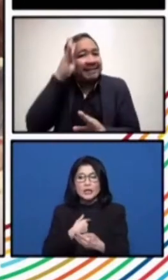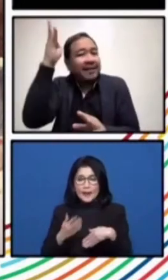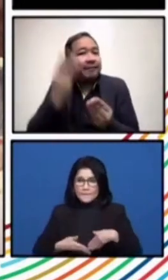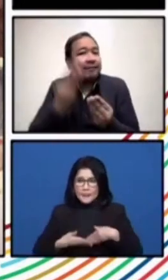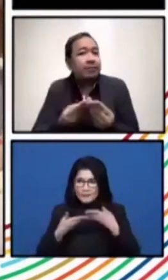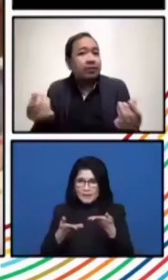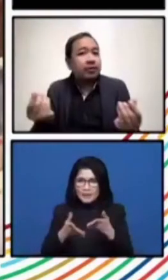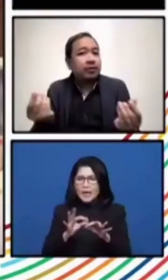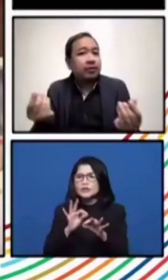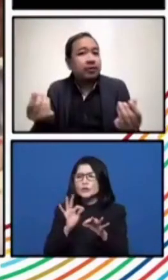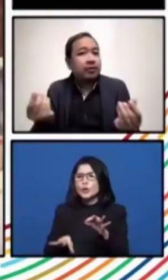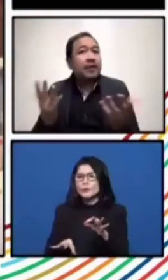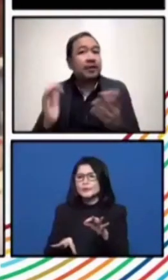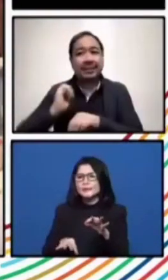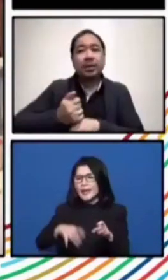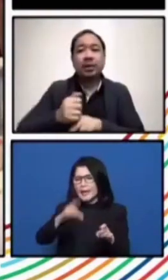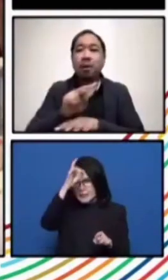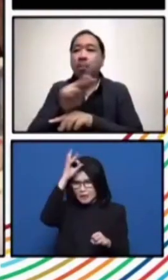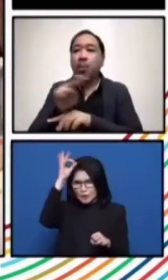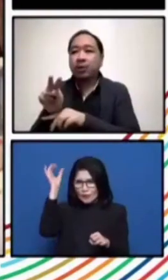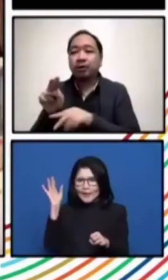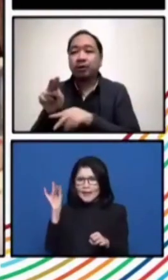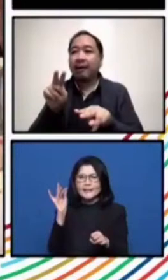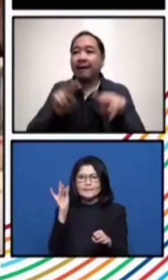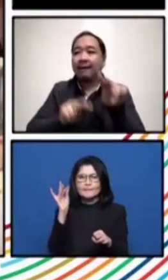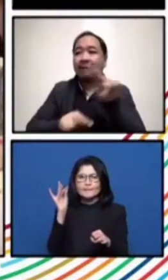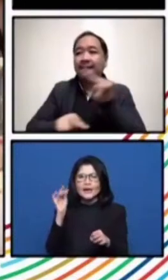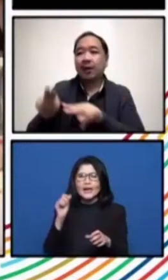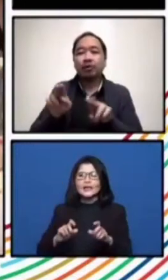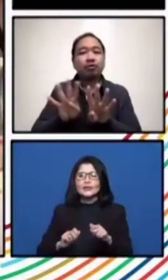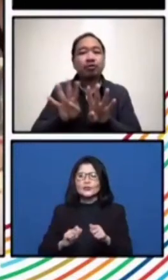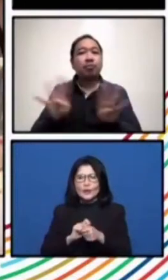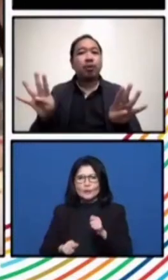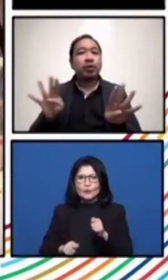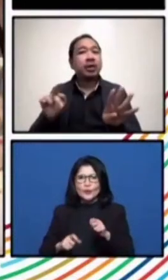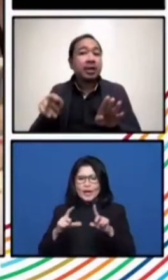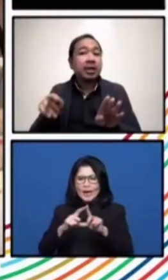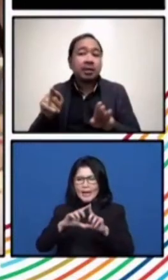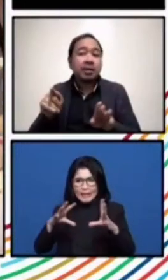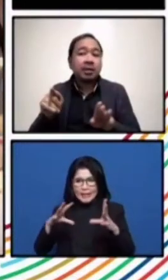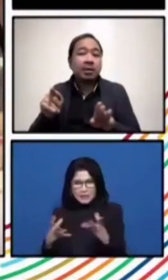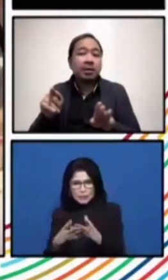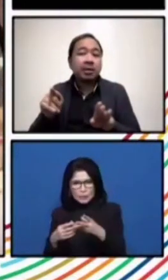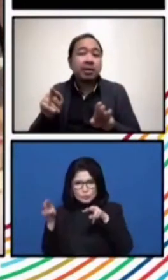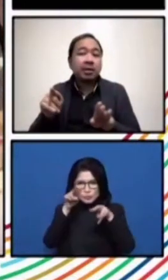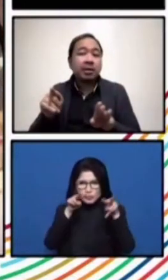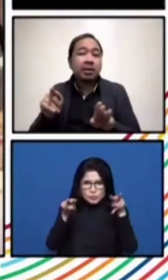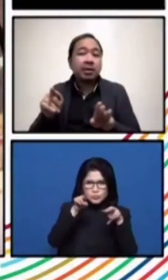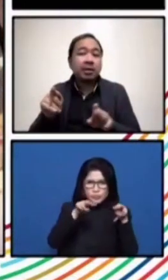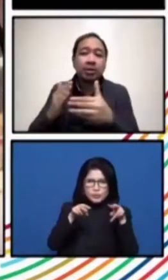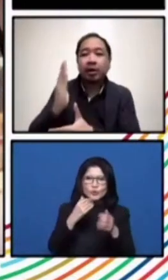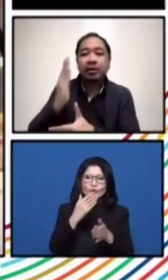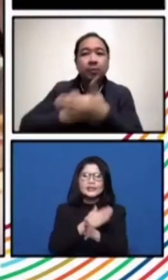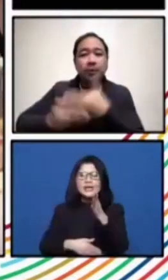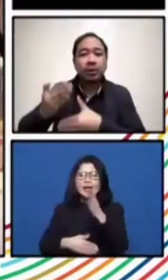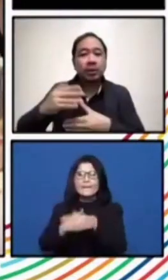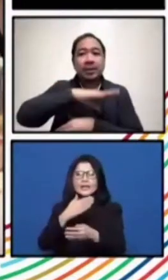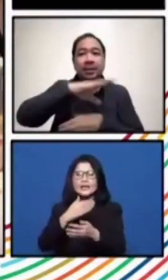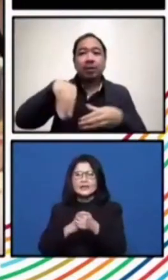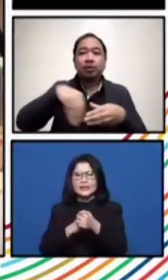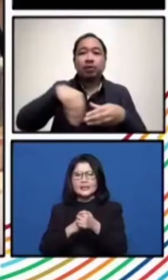monitoring and evaluation board for the rights of persons with disabilities which includes senior representatives of all public